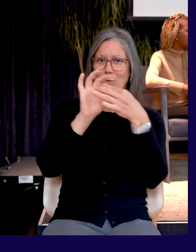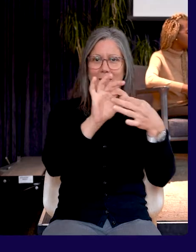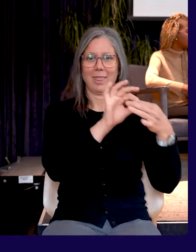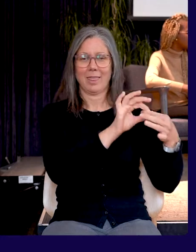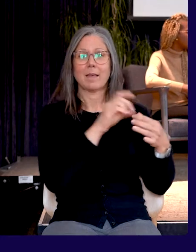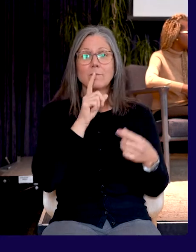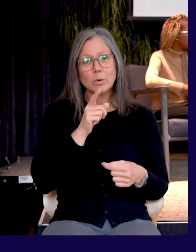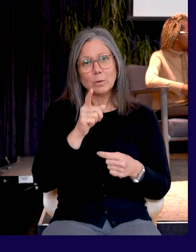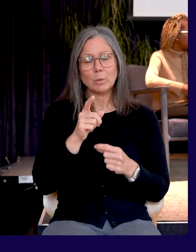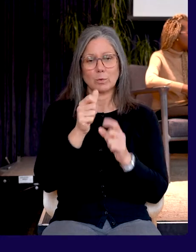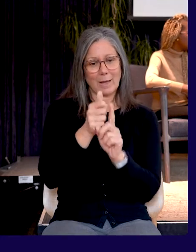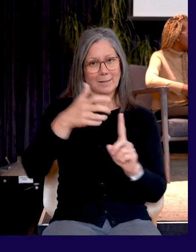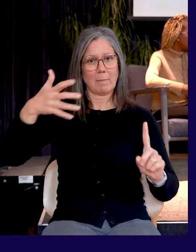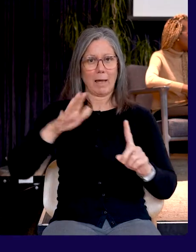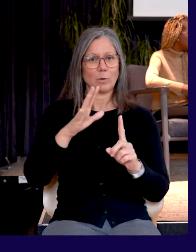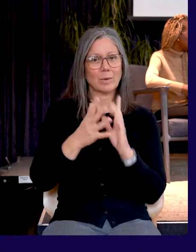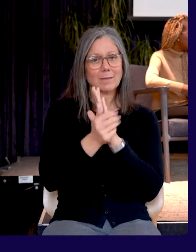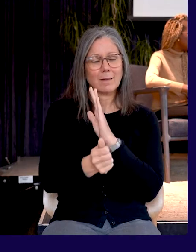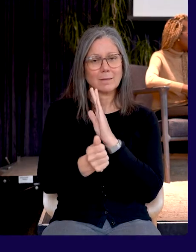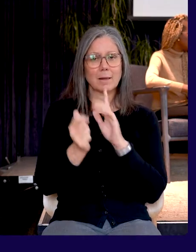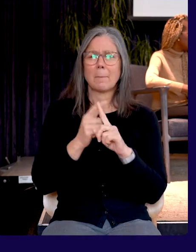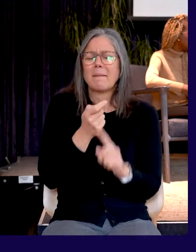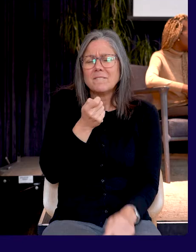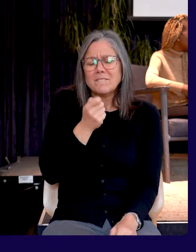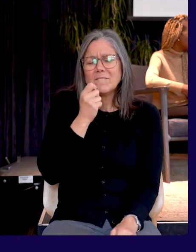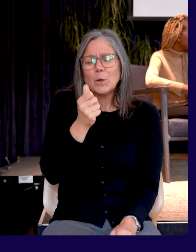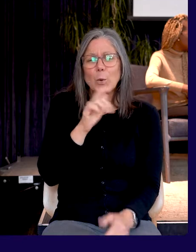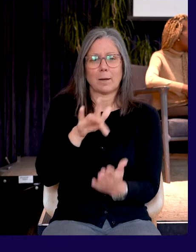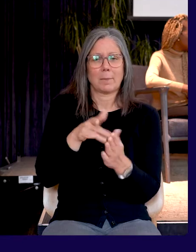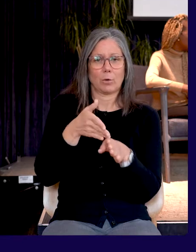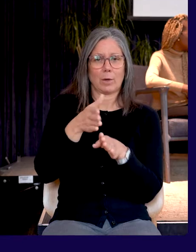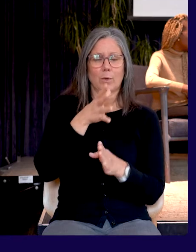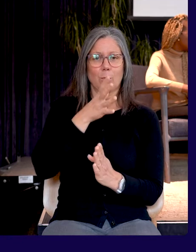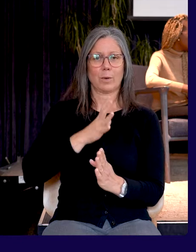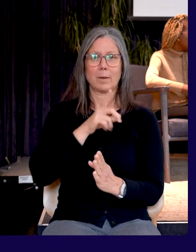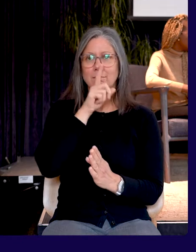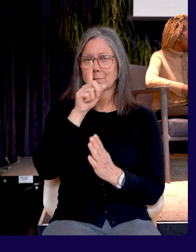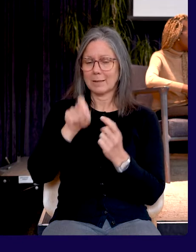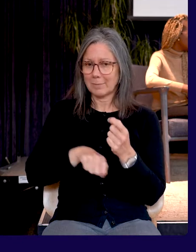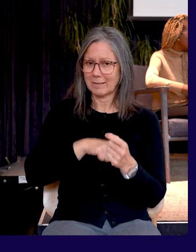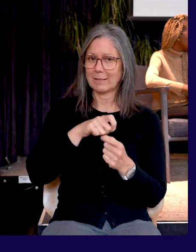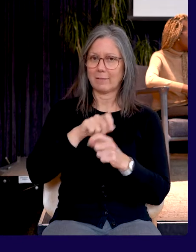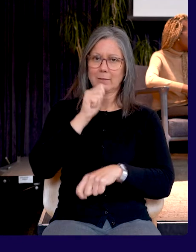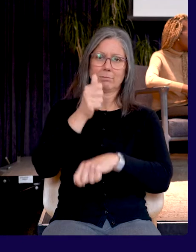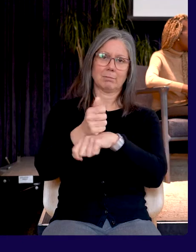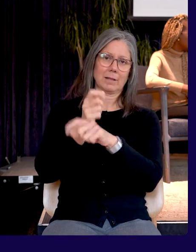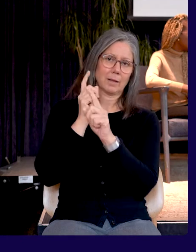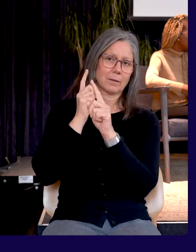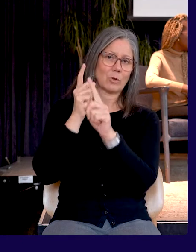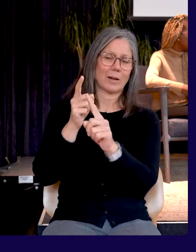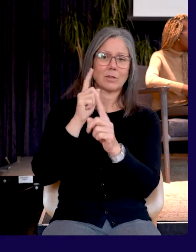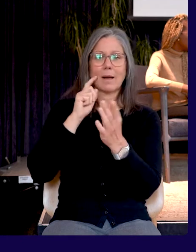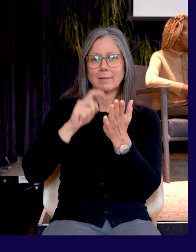for you to expand. And yet so few of our mid-career women are specifically creating strategies and